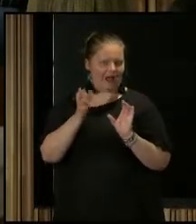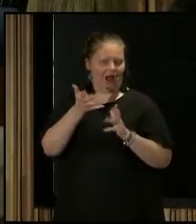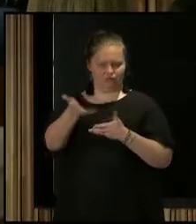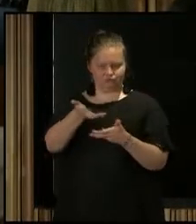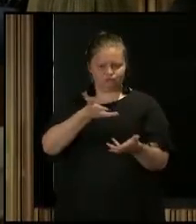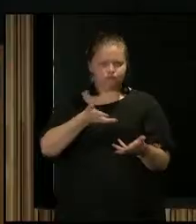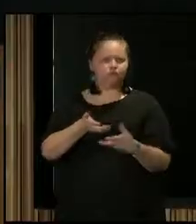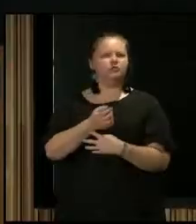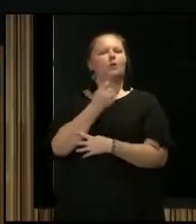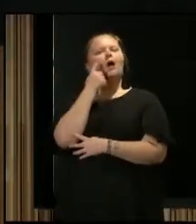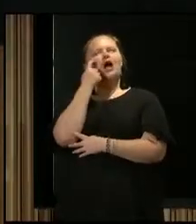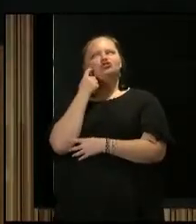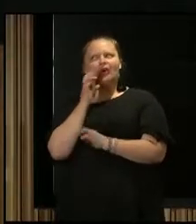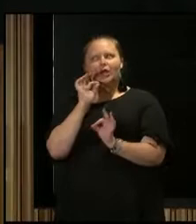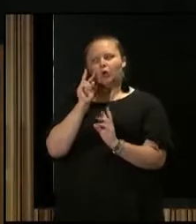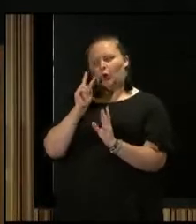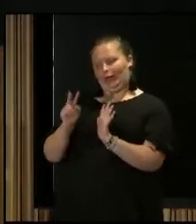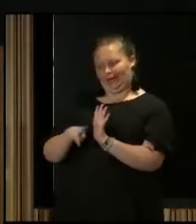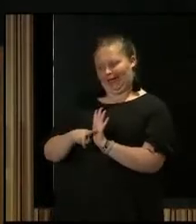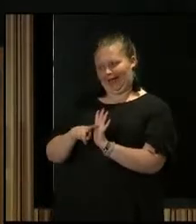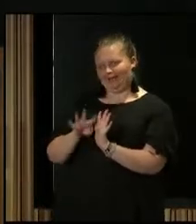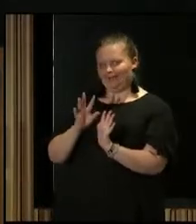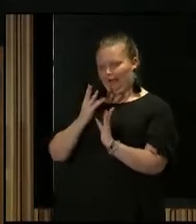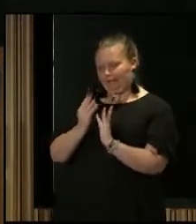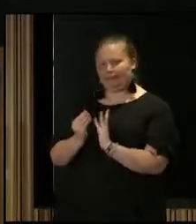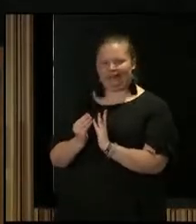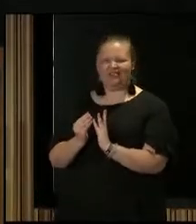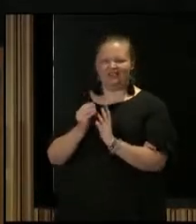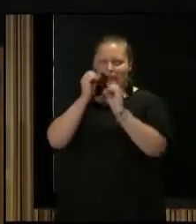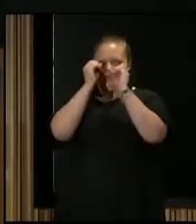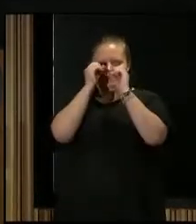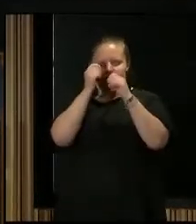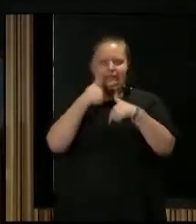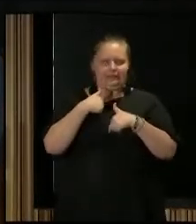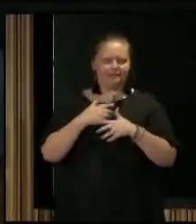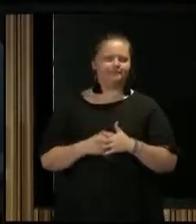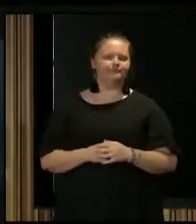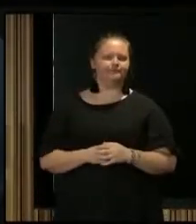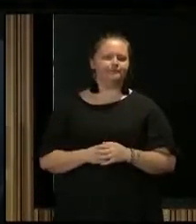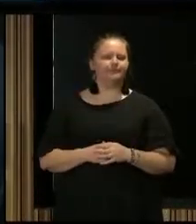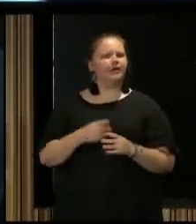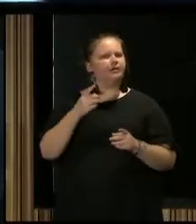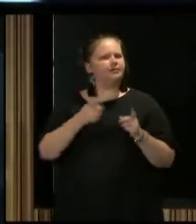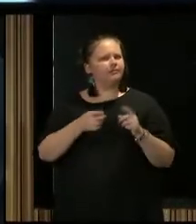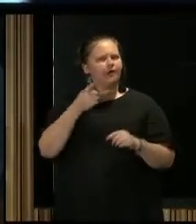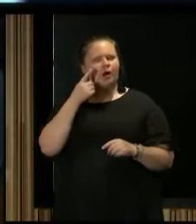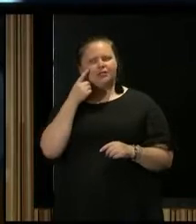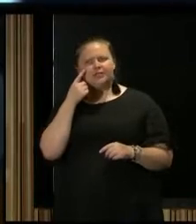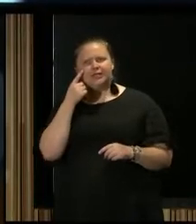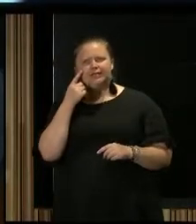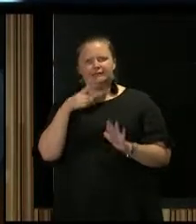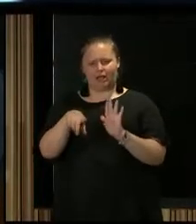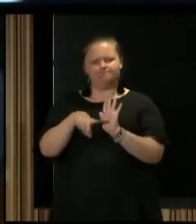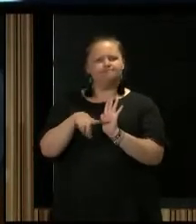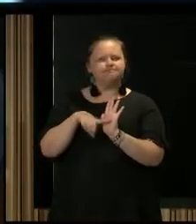interaction. And I try not to look, but of course I do. Like Googling it all. And occasionally I see little pockets of criticism being